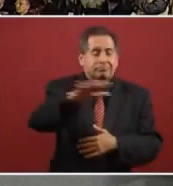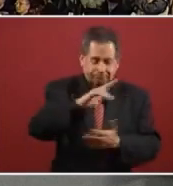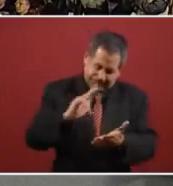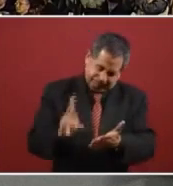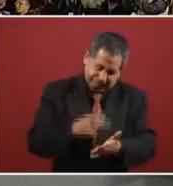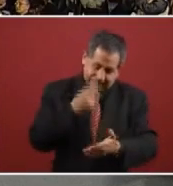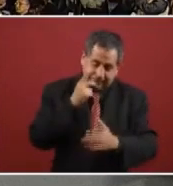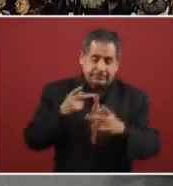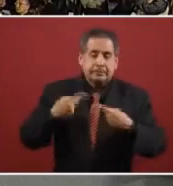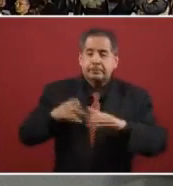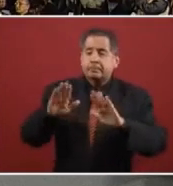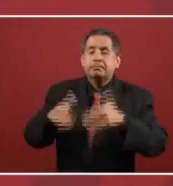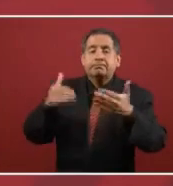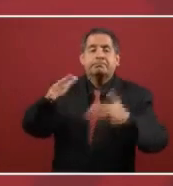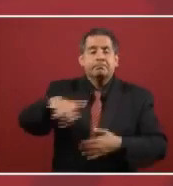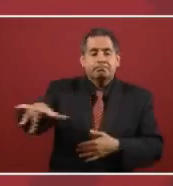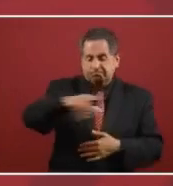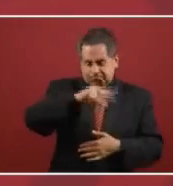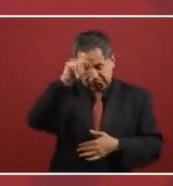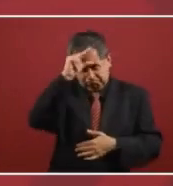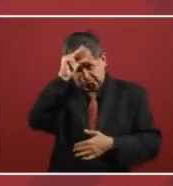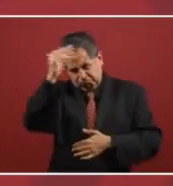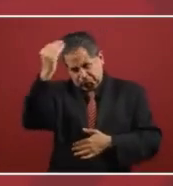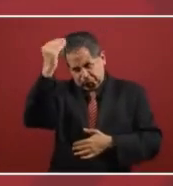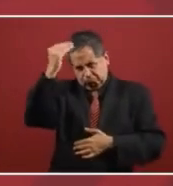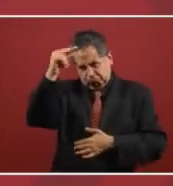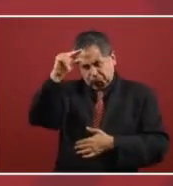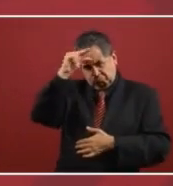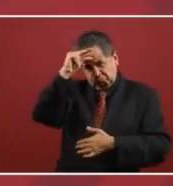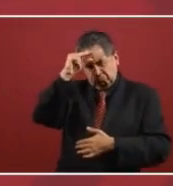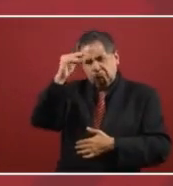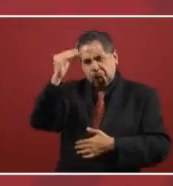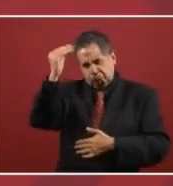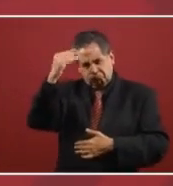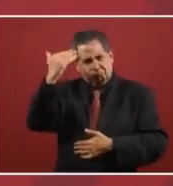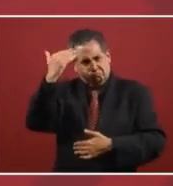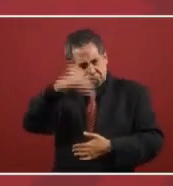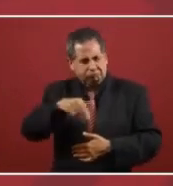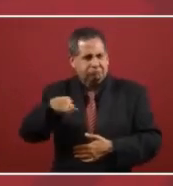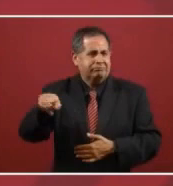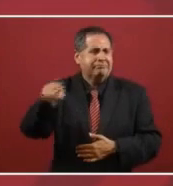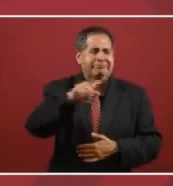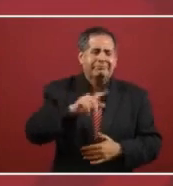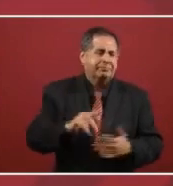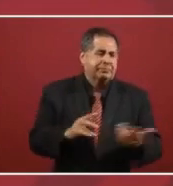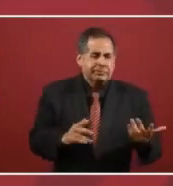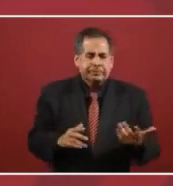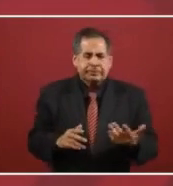don't like it, I repeat, the people is wise, or are wise.